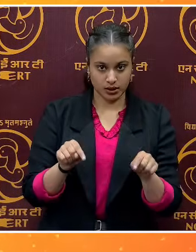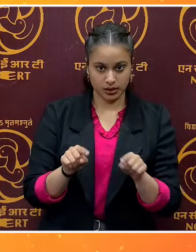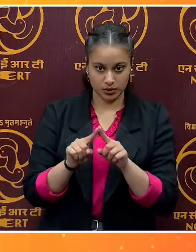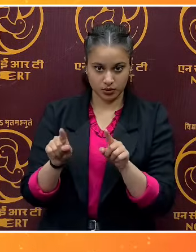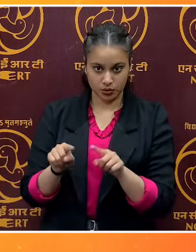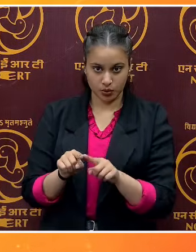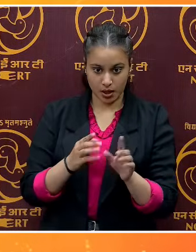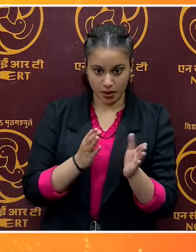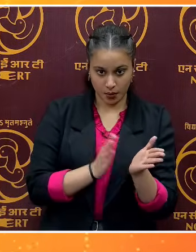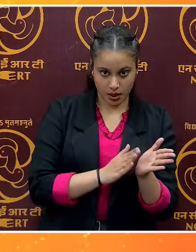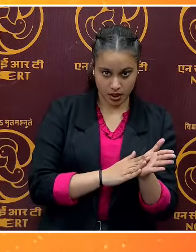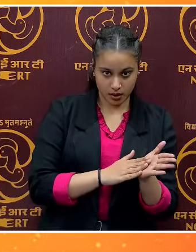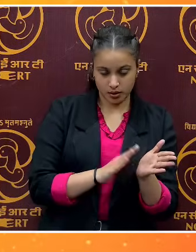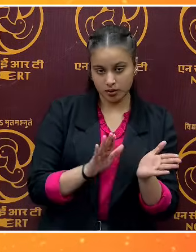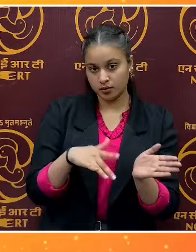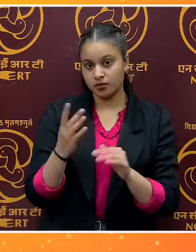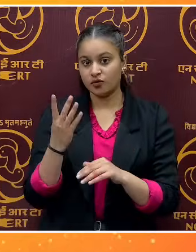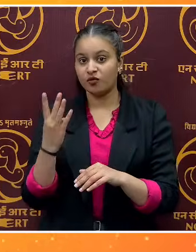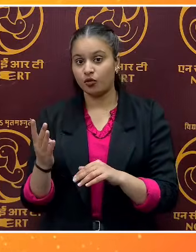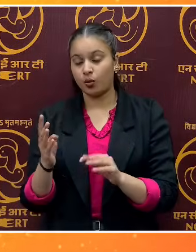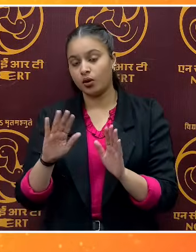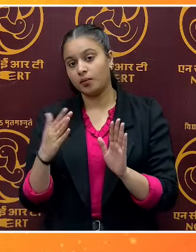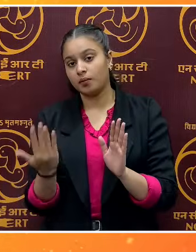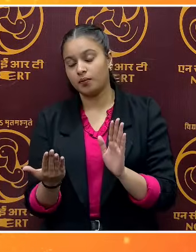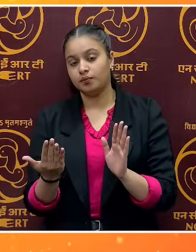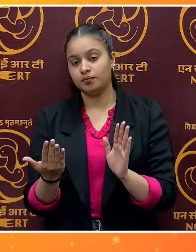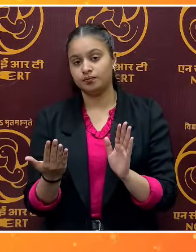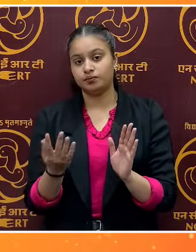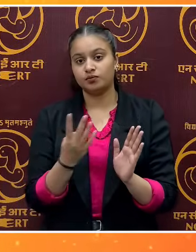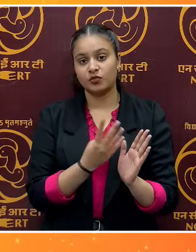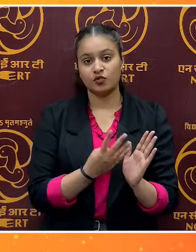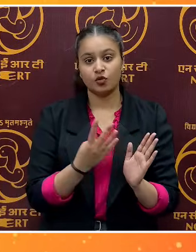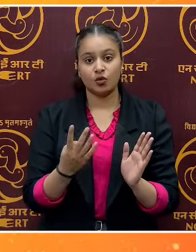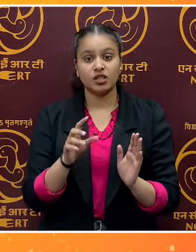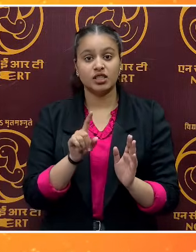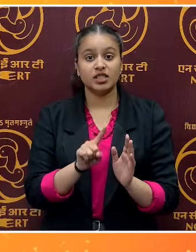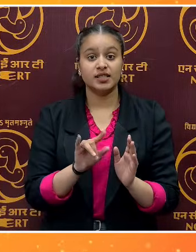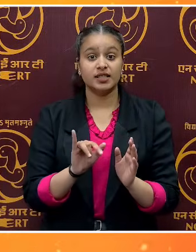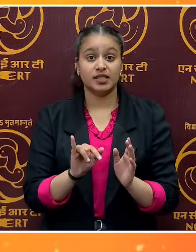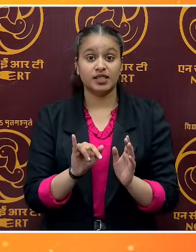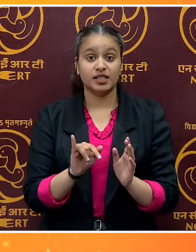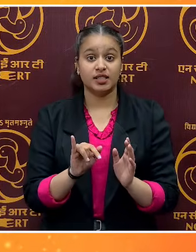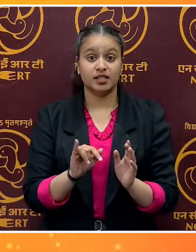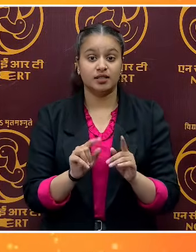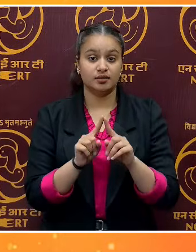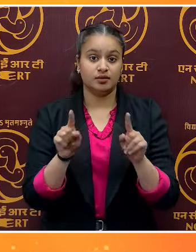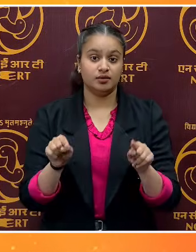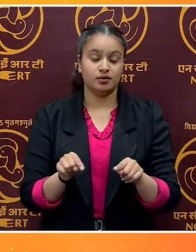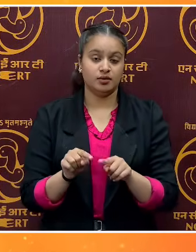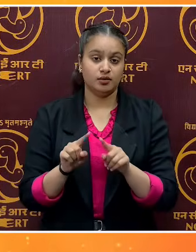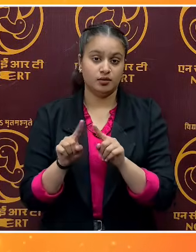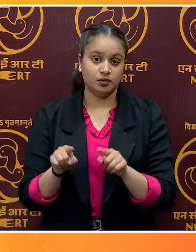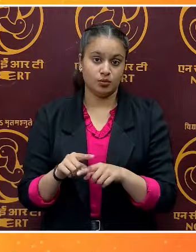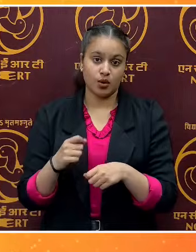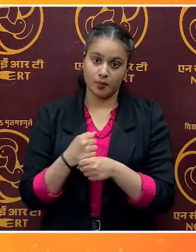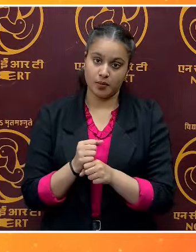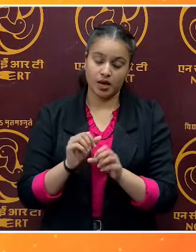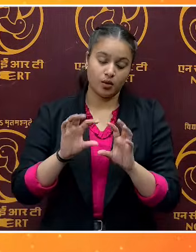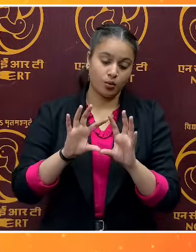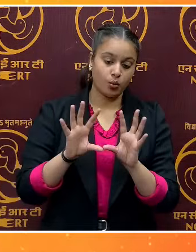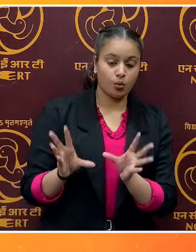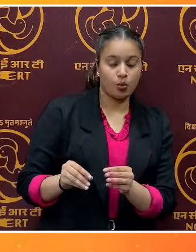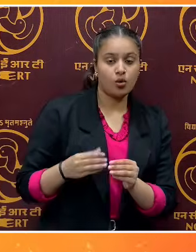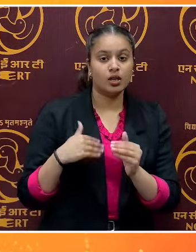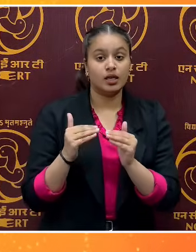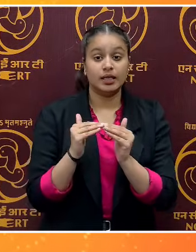one side and 4 squares on other side. That means 4 fours are 16 squares I will be making of all obviously